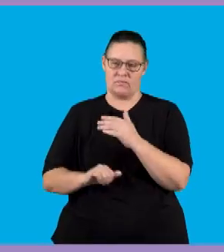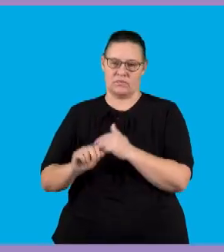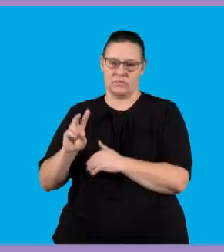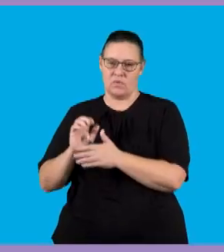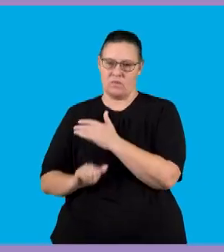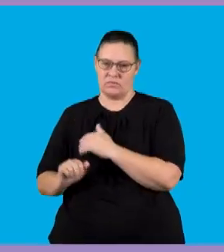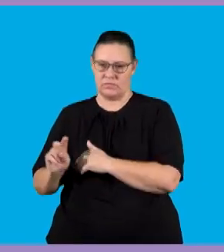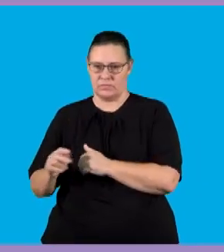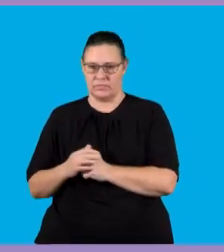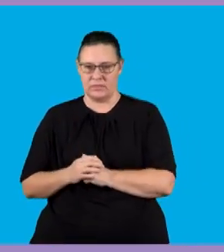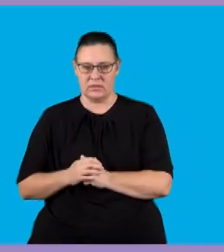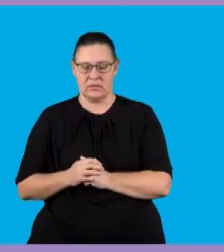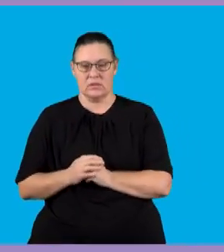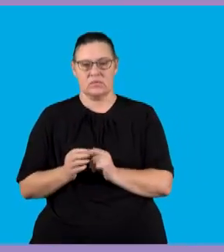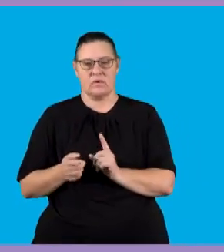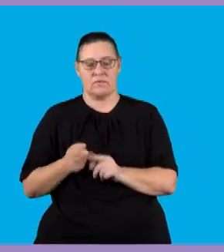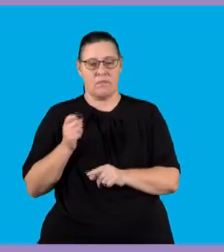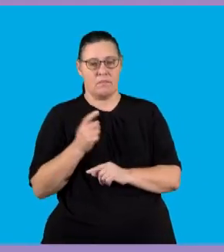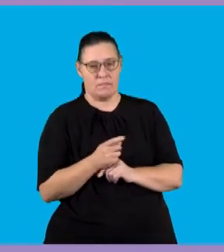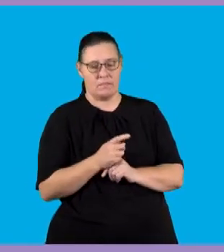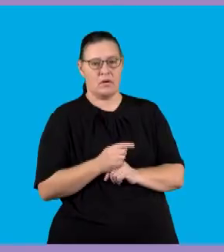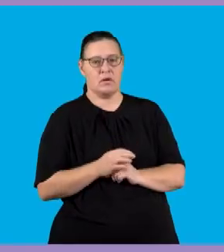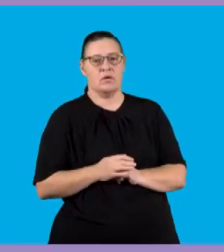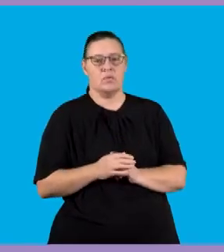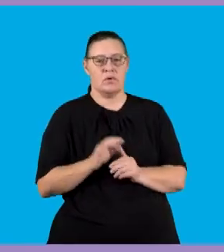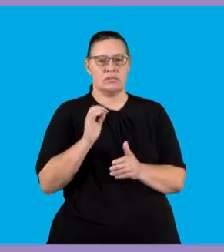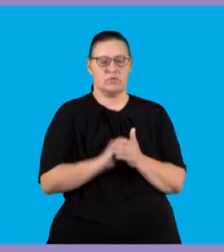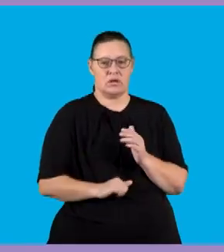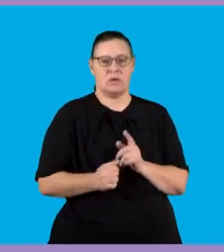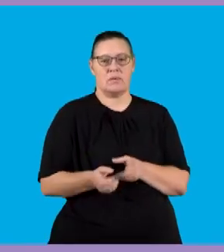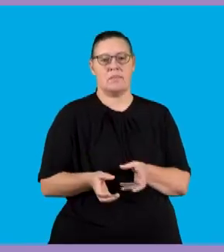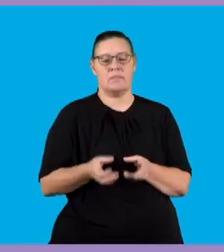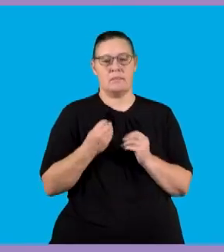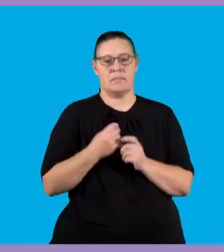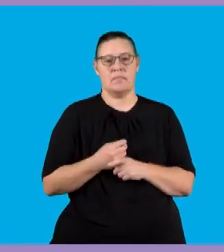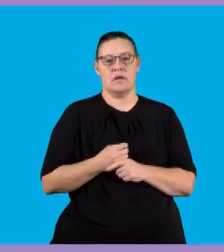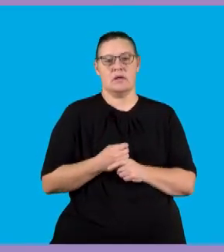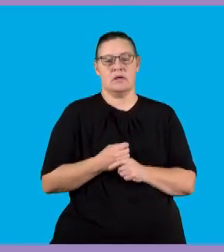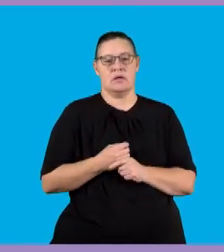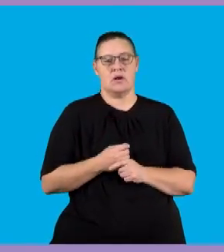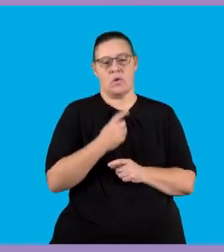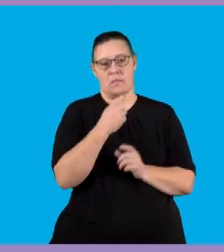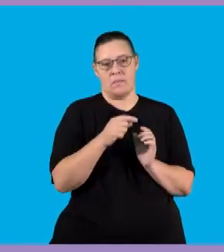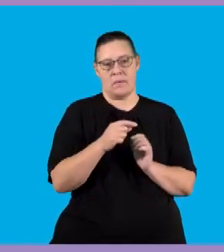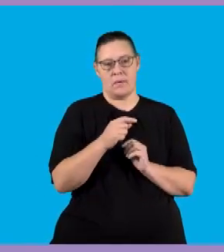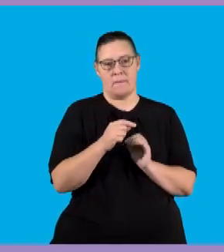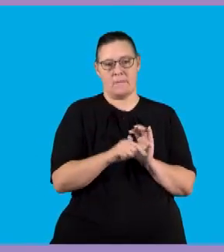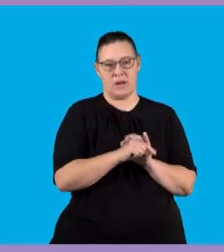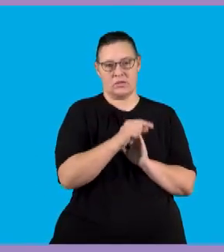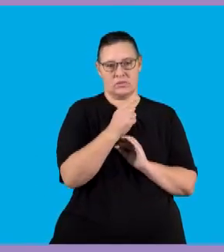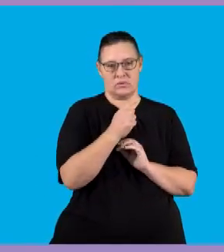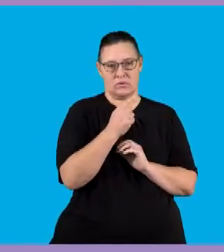continue subtracting by 2. So from the 3, when we subtract by 2, we are going to get a negative